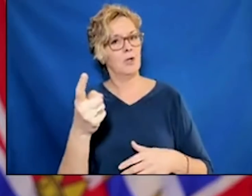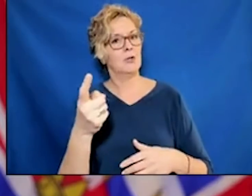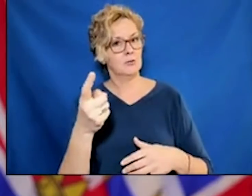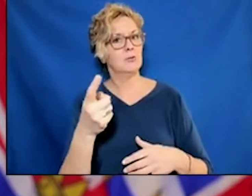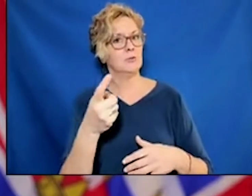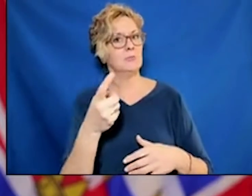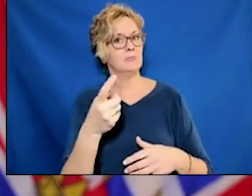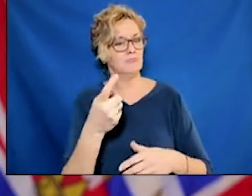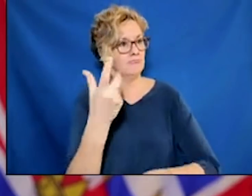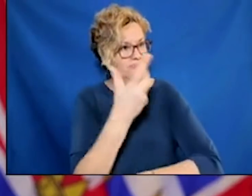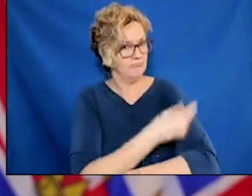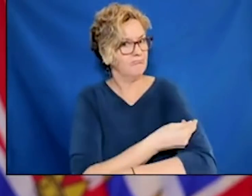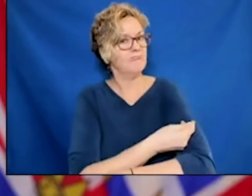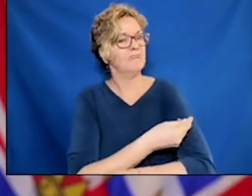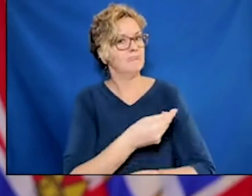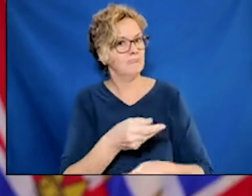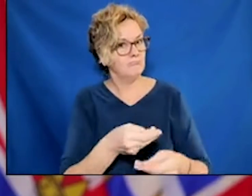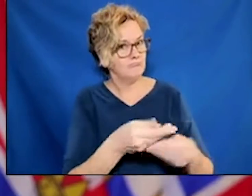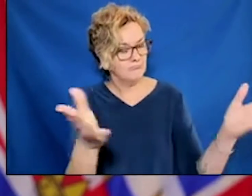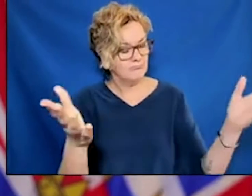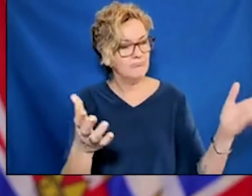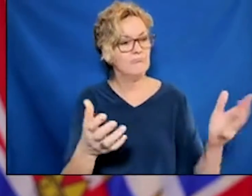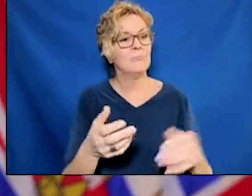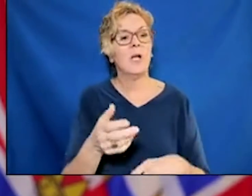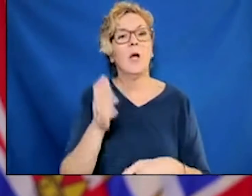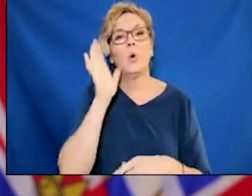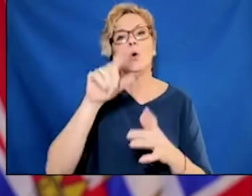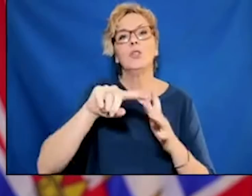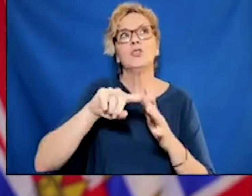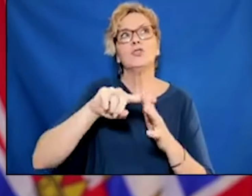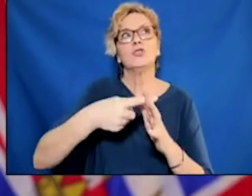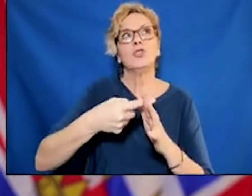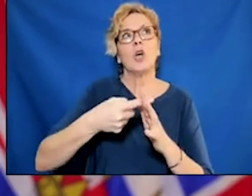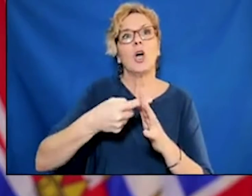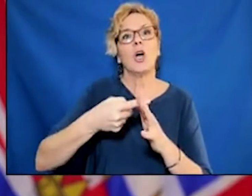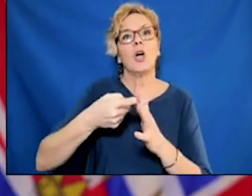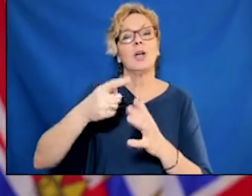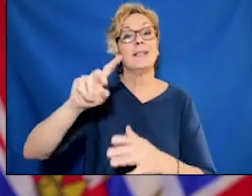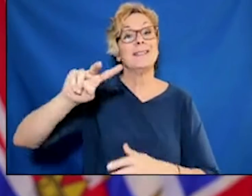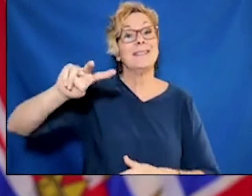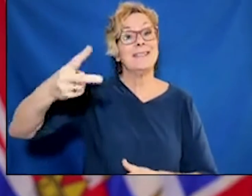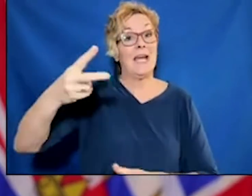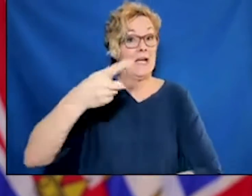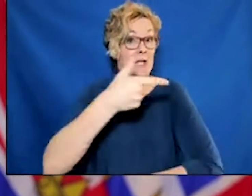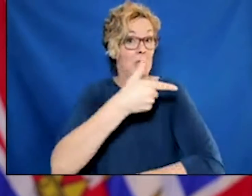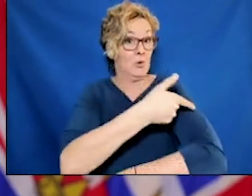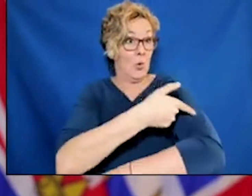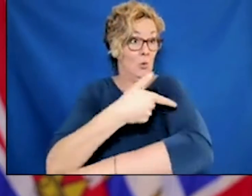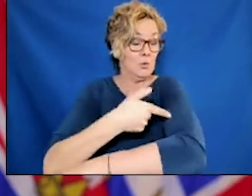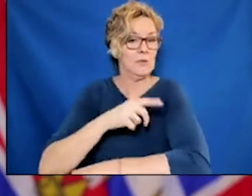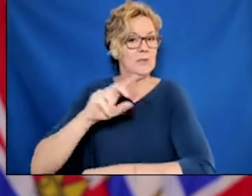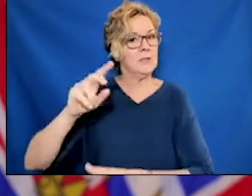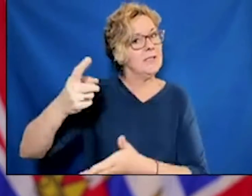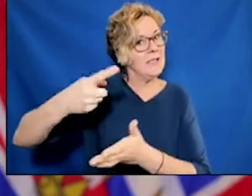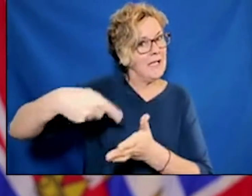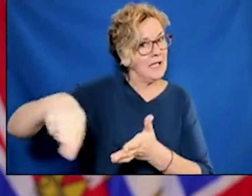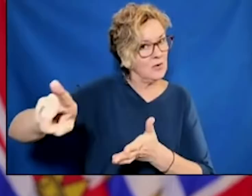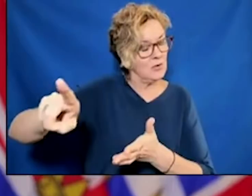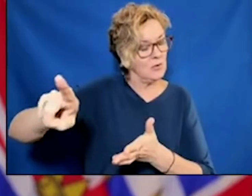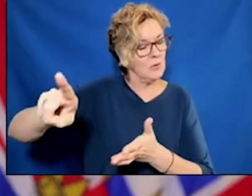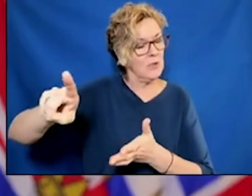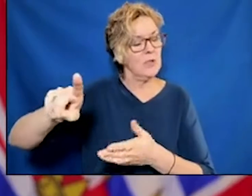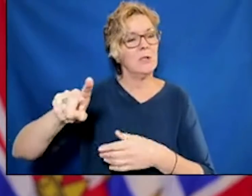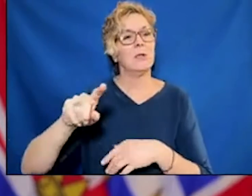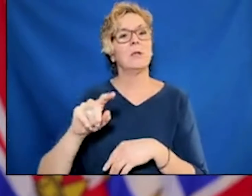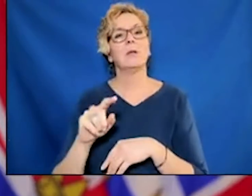will mean, though, is that the focus will be on second doses starting next week and the week after, and then we'll building back up